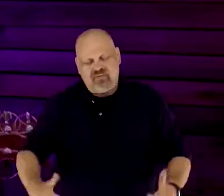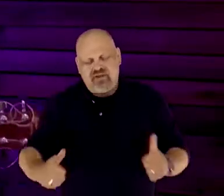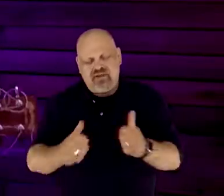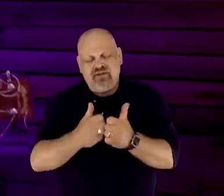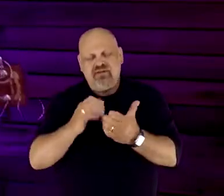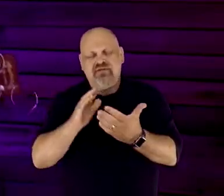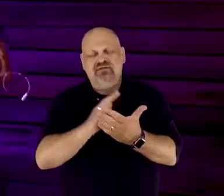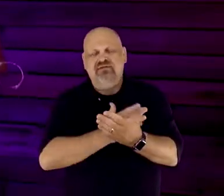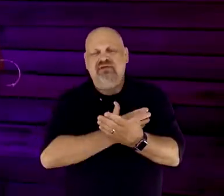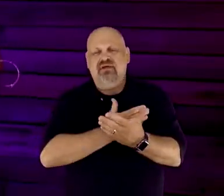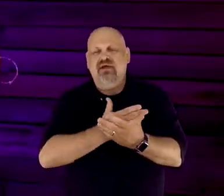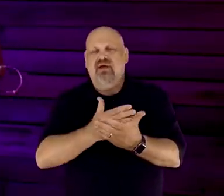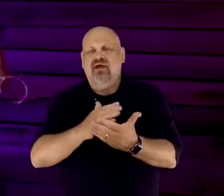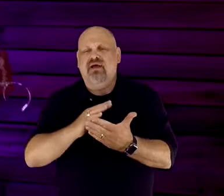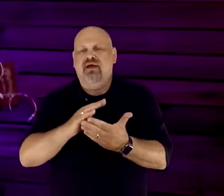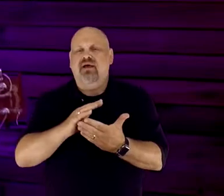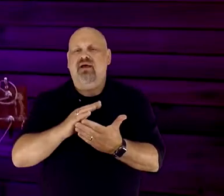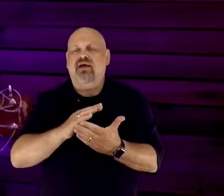song